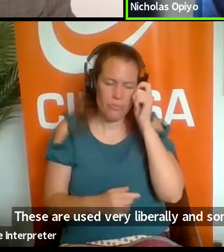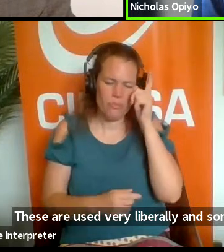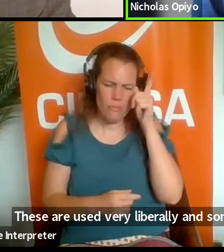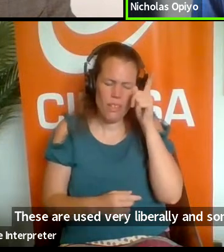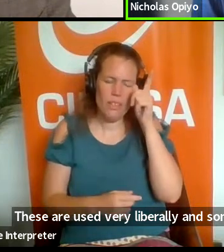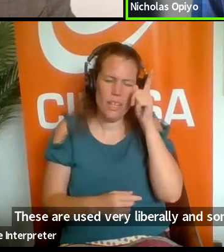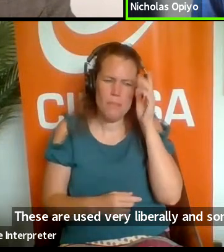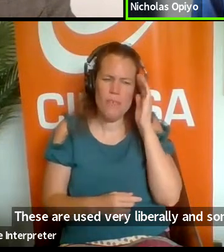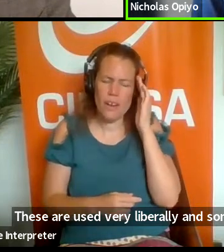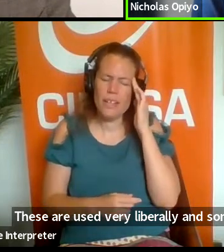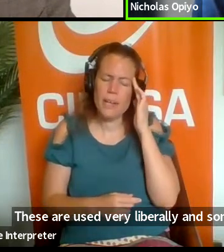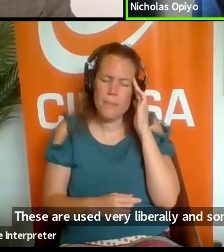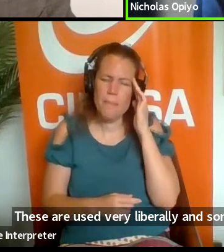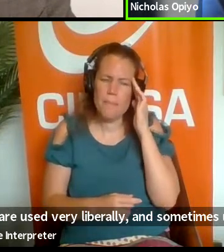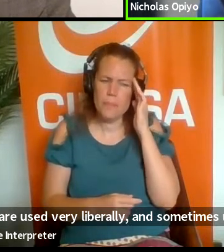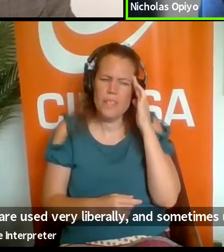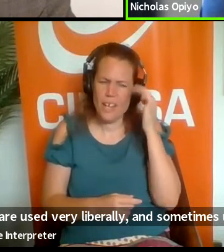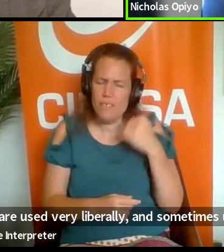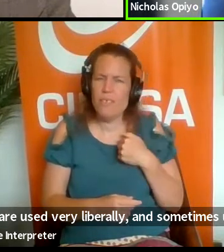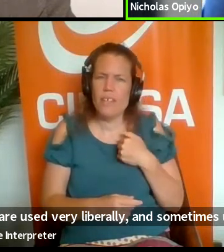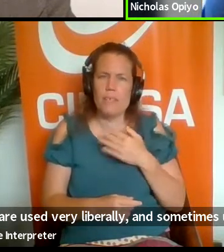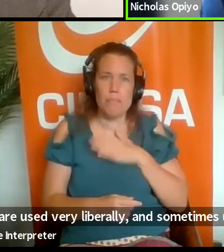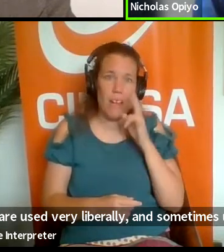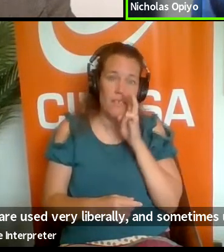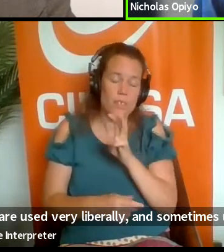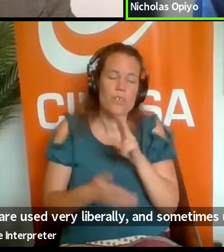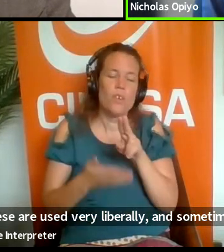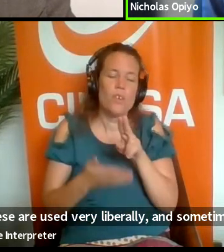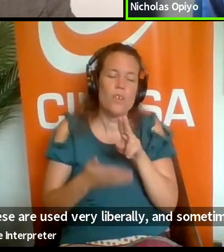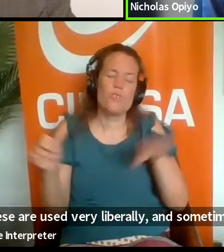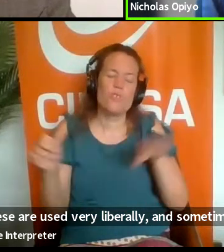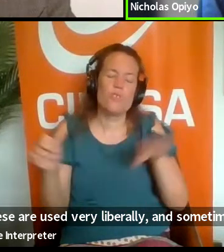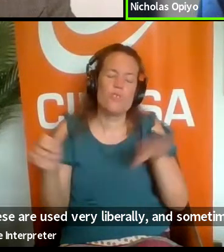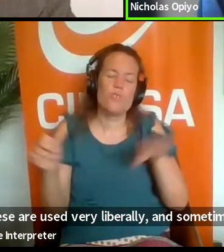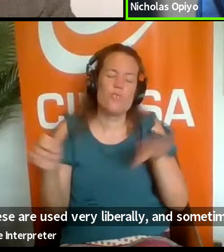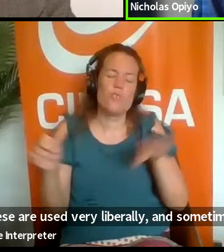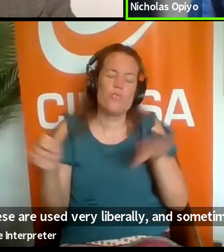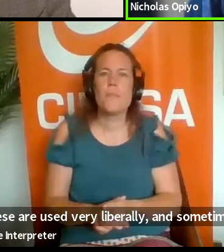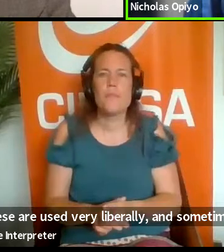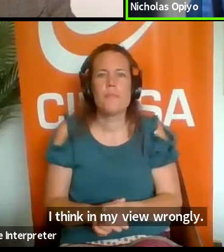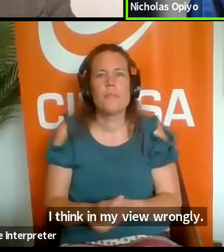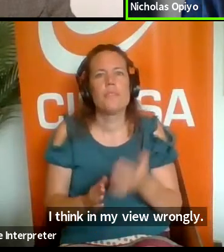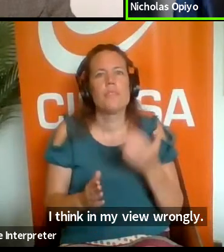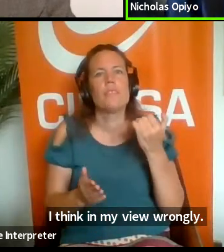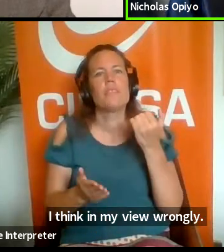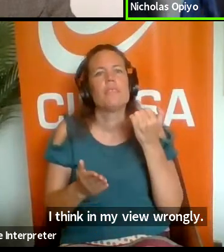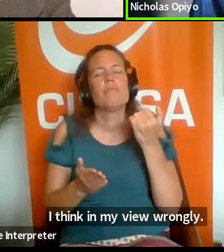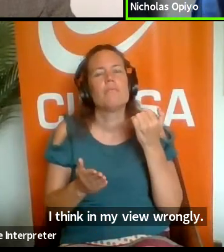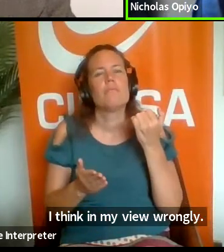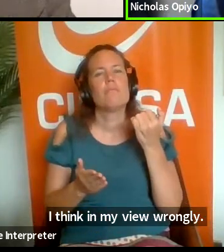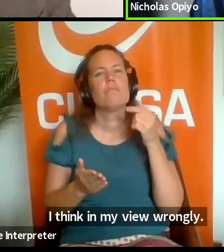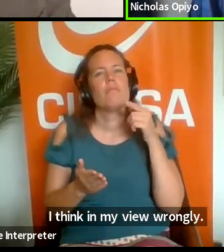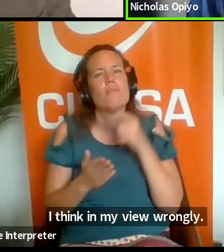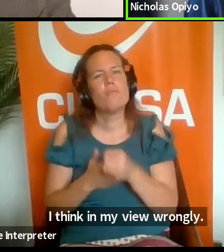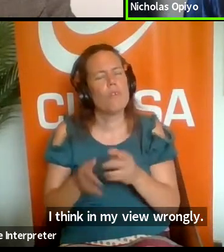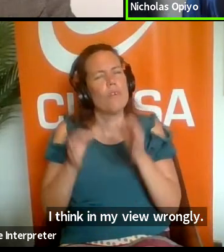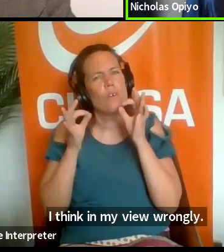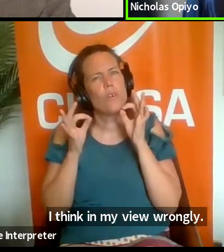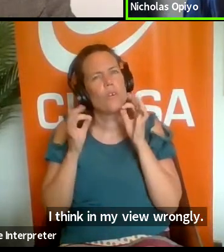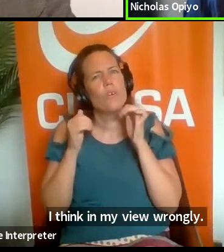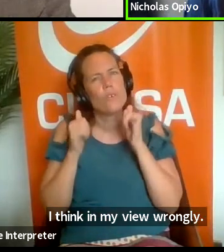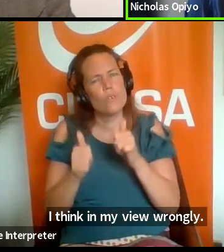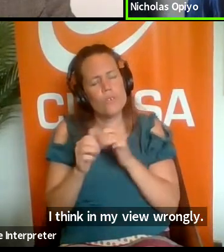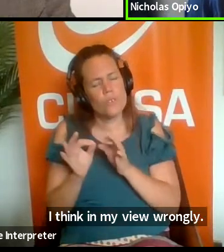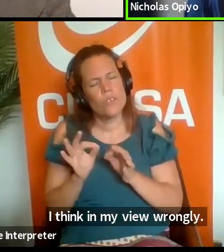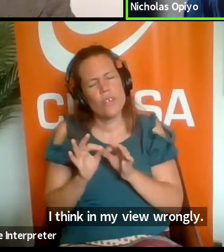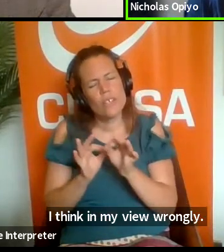used, I think, in my view, wrongly. For proper guidance on what national security means,